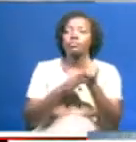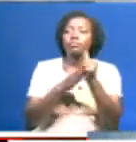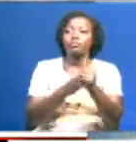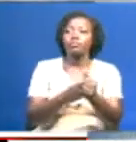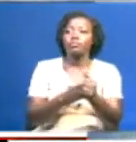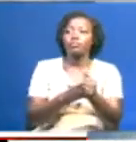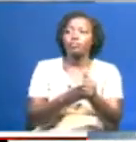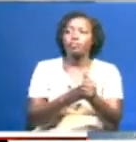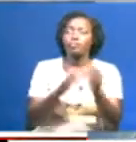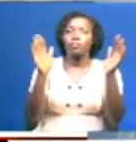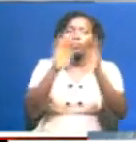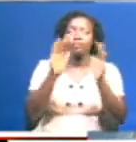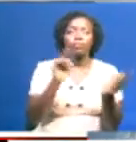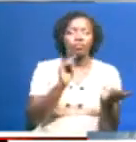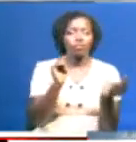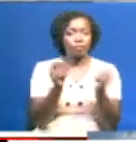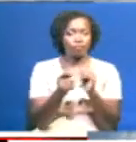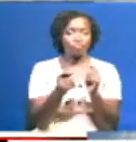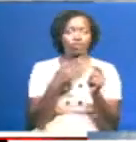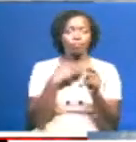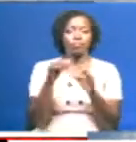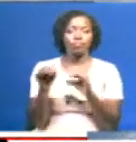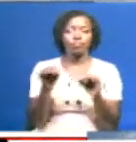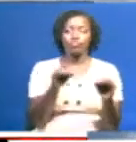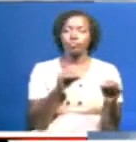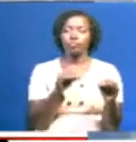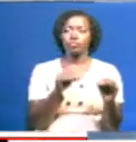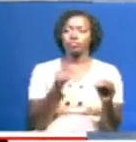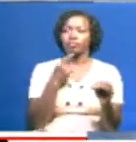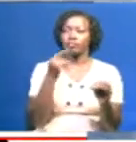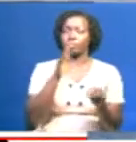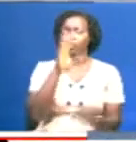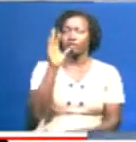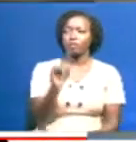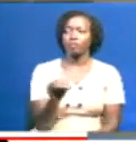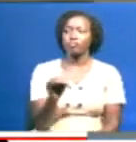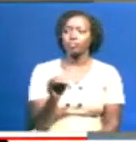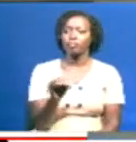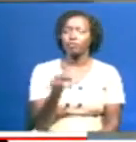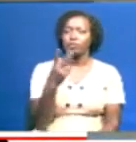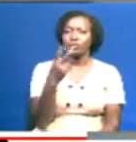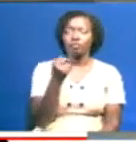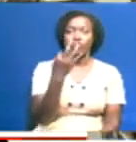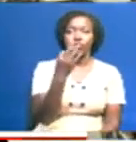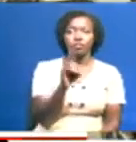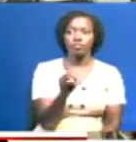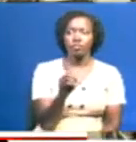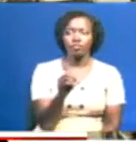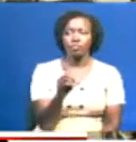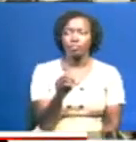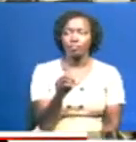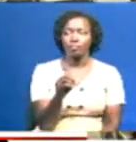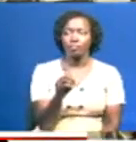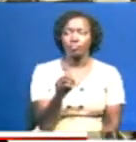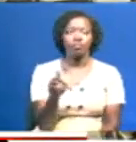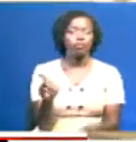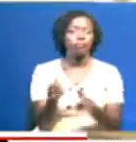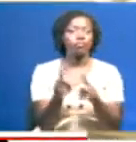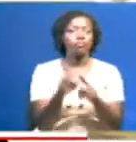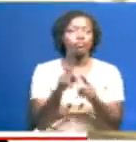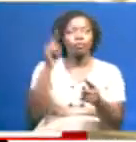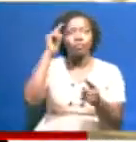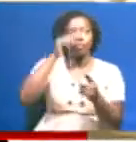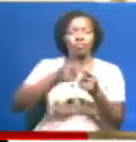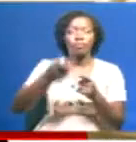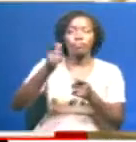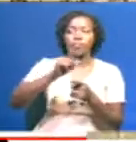of climate change and we want to move it to 100% by 2030. Additionally, it also aims to increase